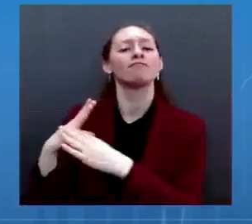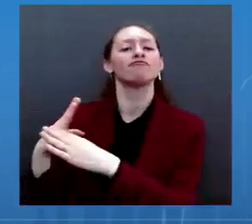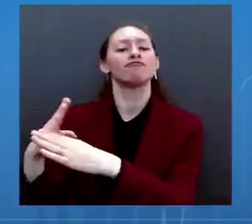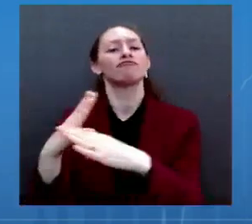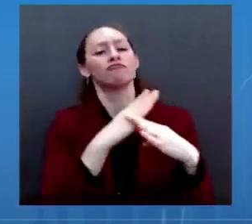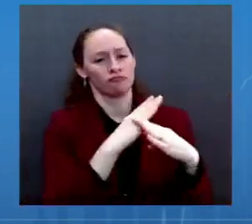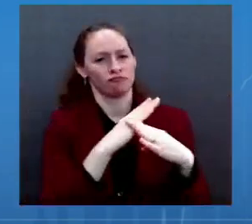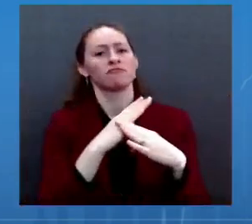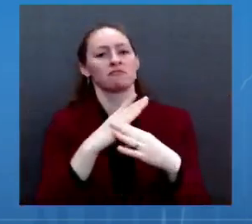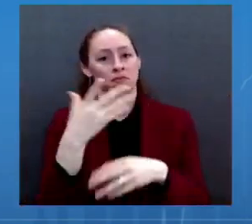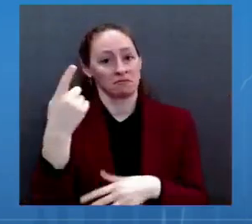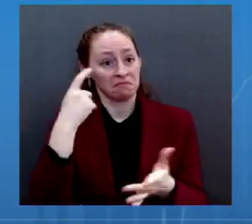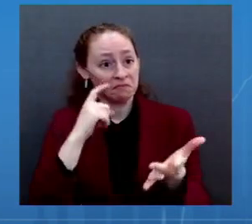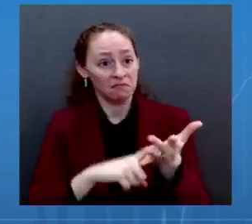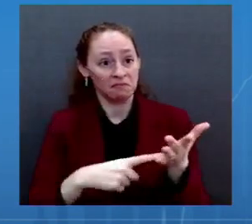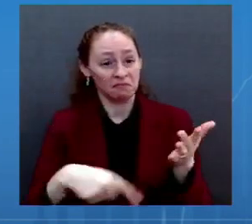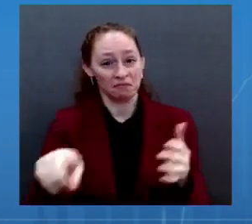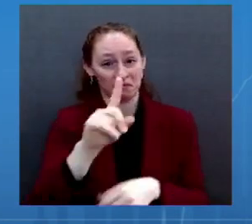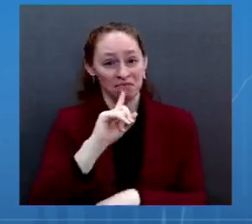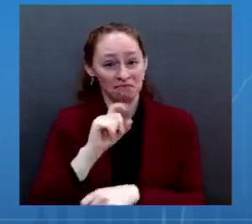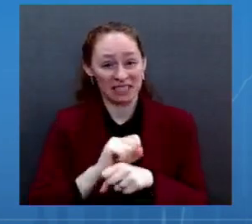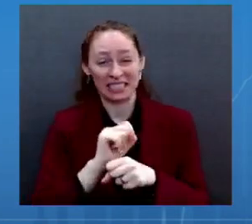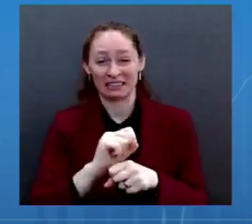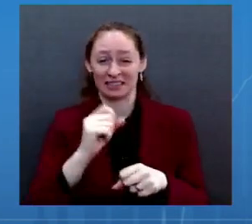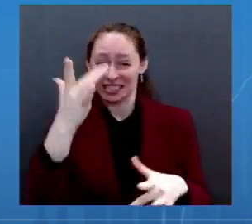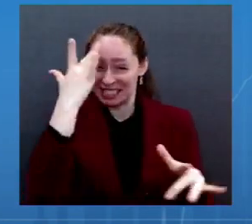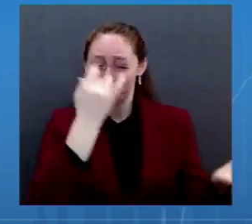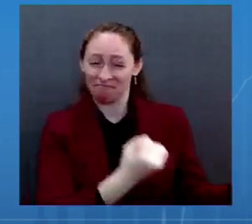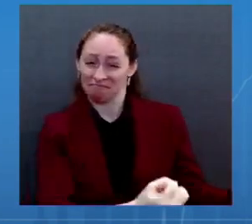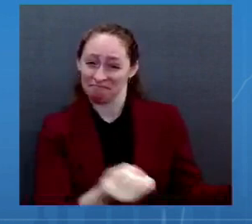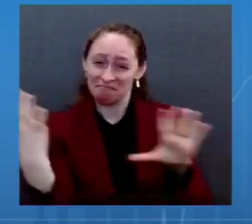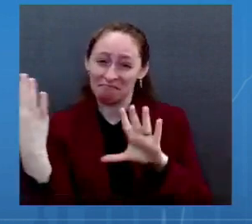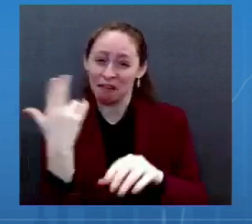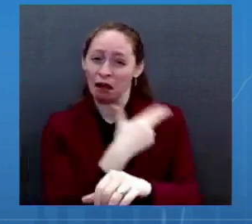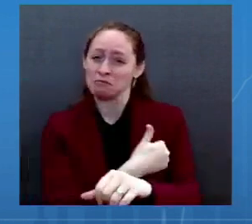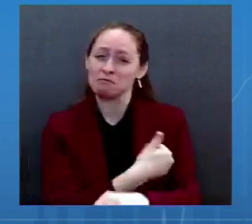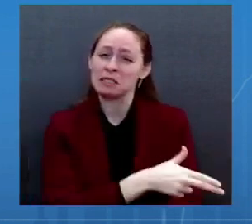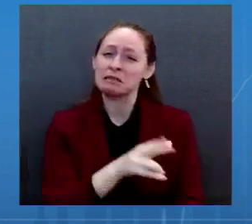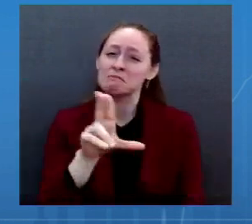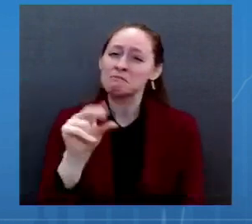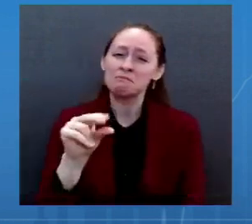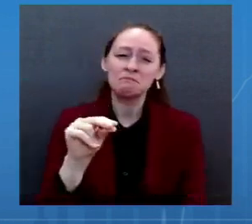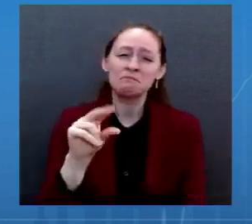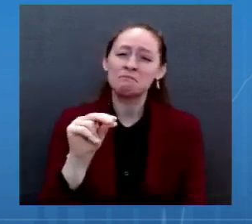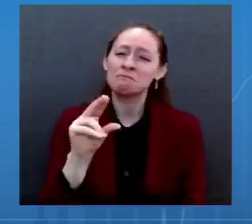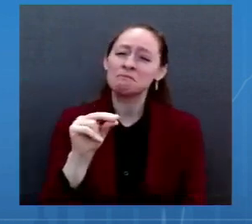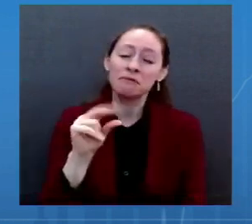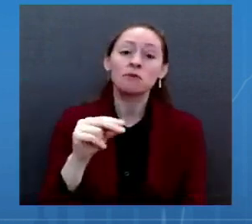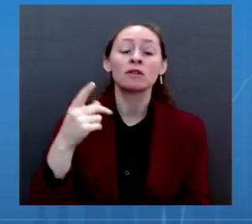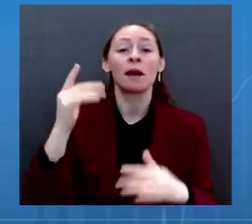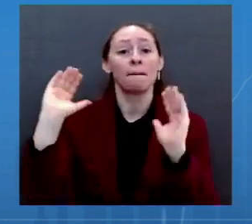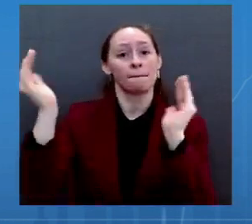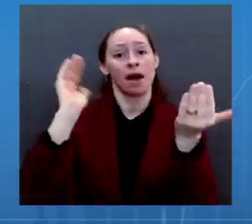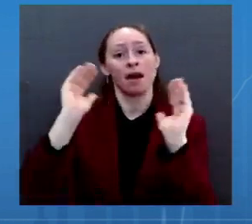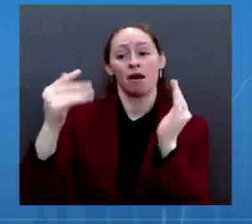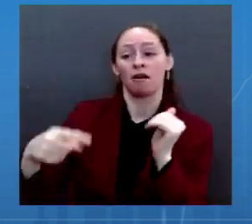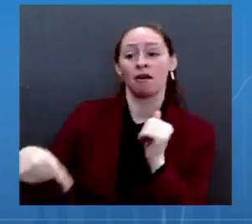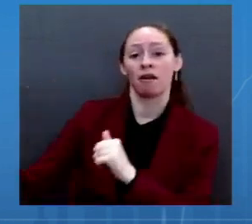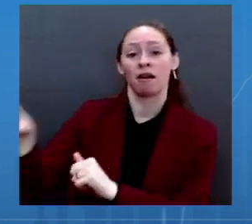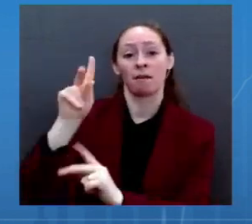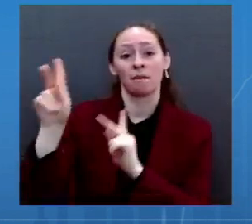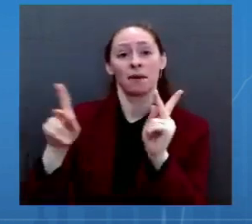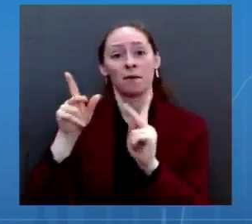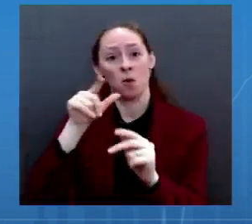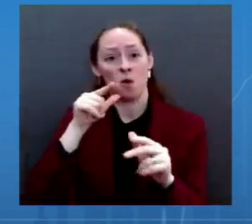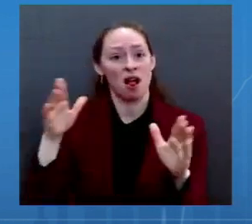But if you're unvaccinated, you have a good reason to be concerned. If you get COVID, you're at a high risk of getting severely ill,